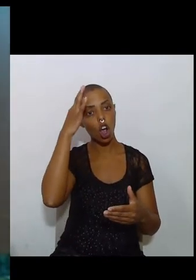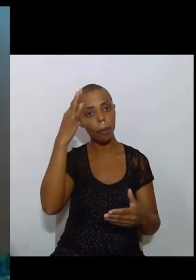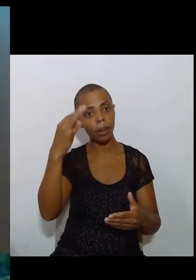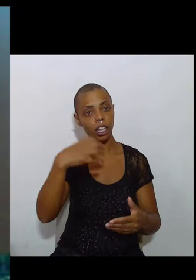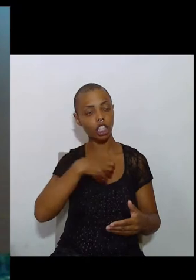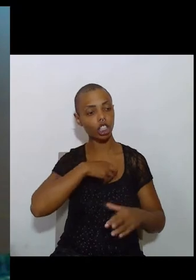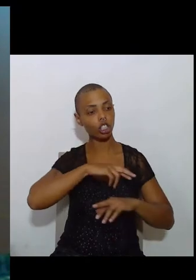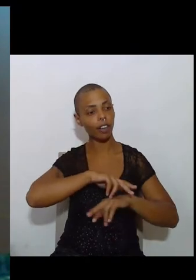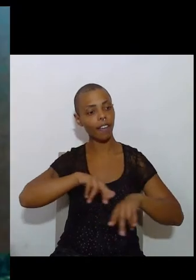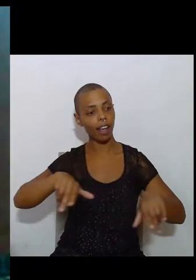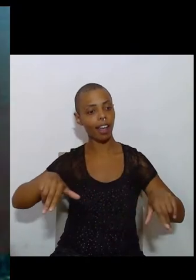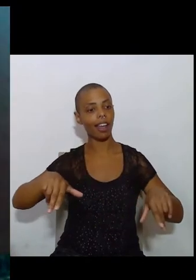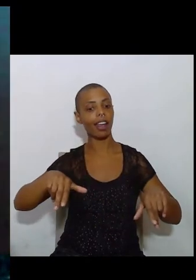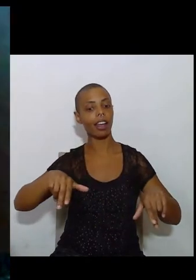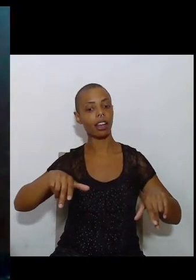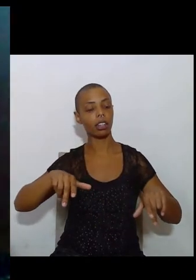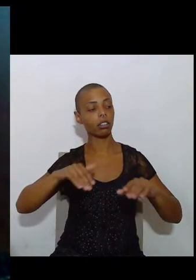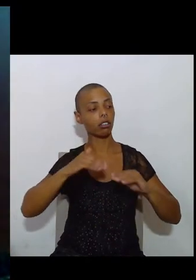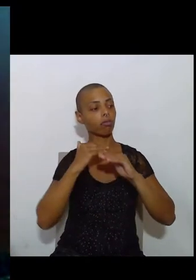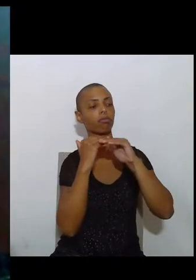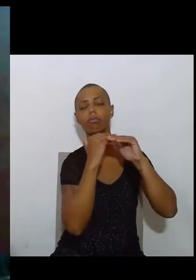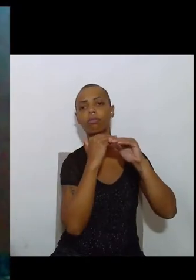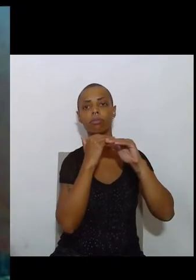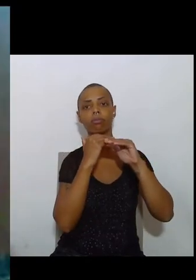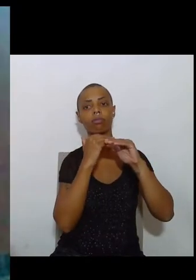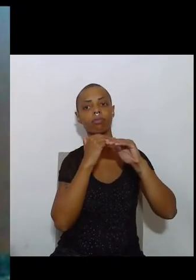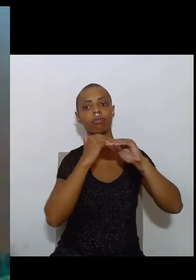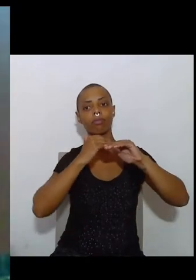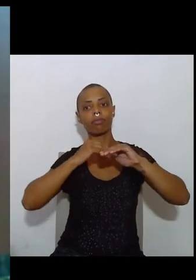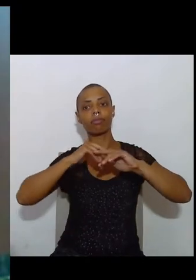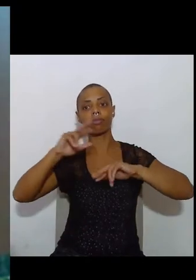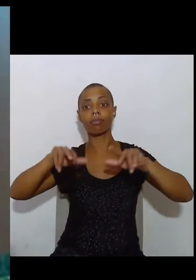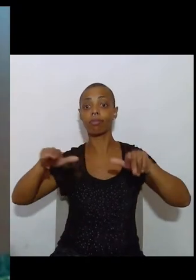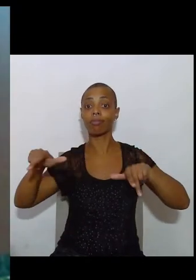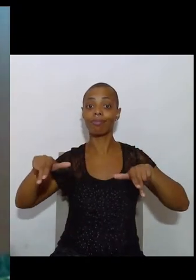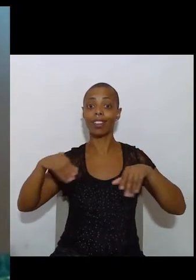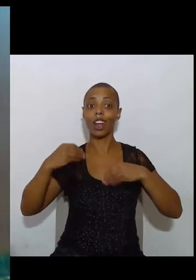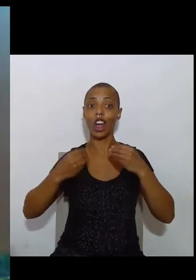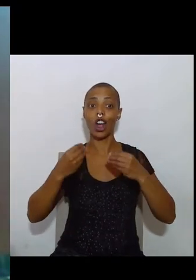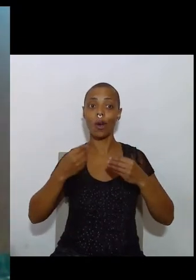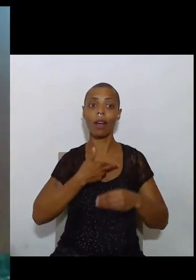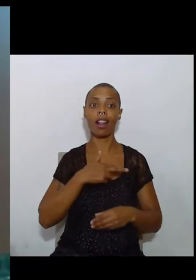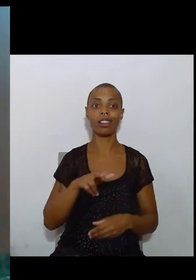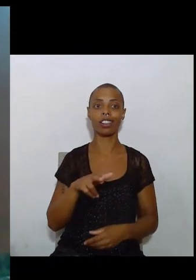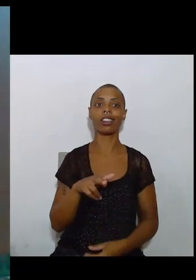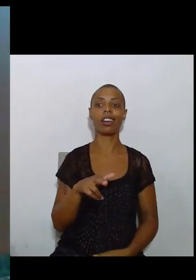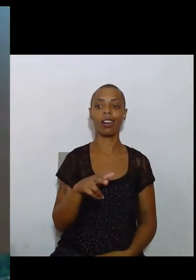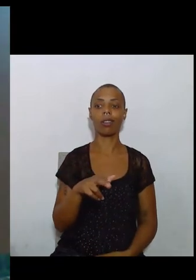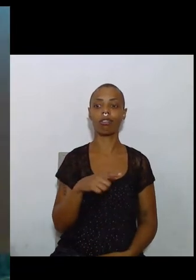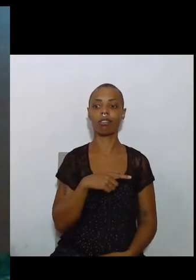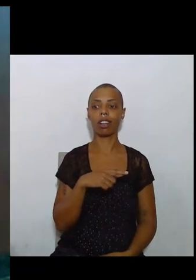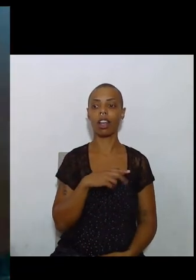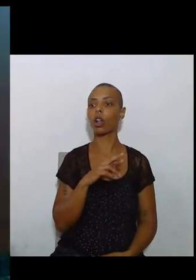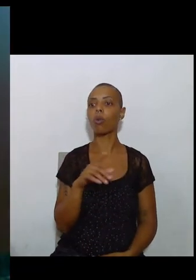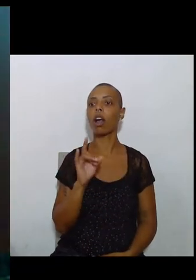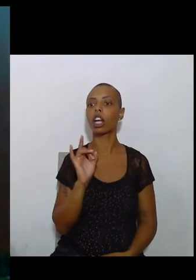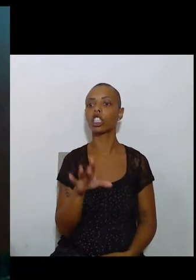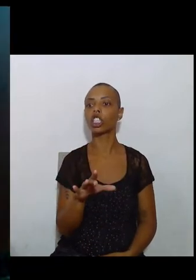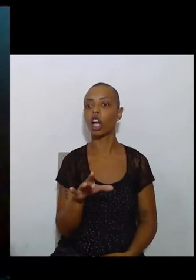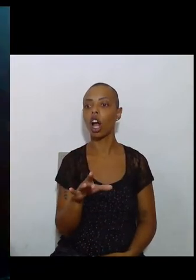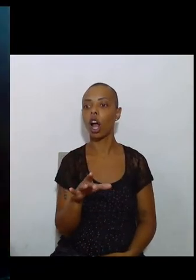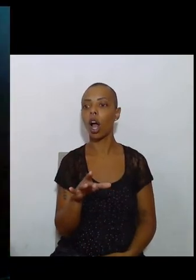to understand and see the other non-hijemonic ways of being religious